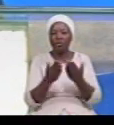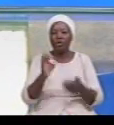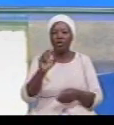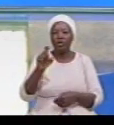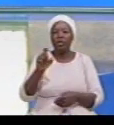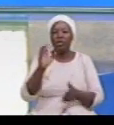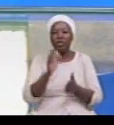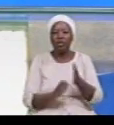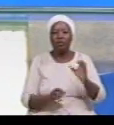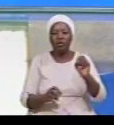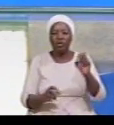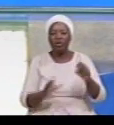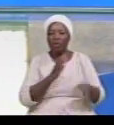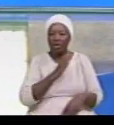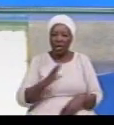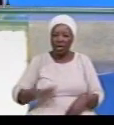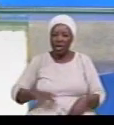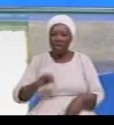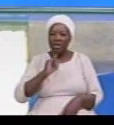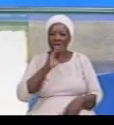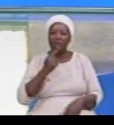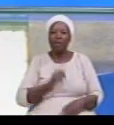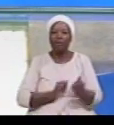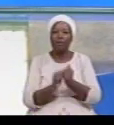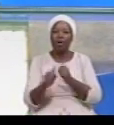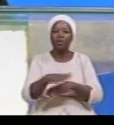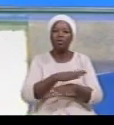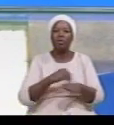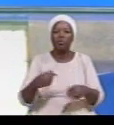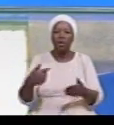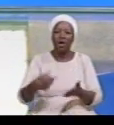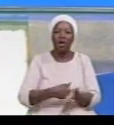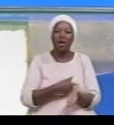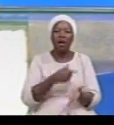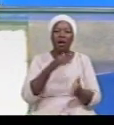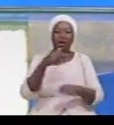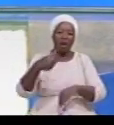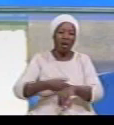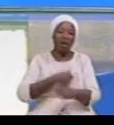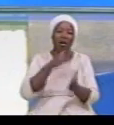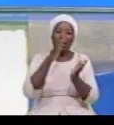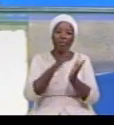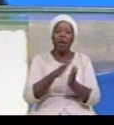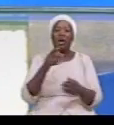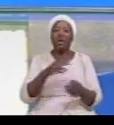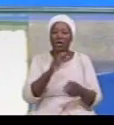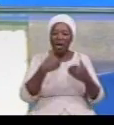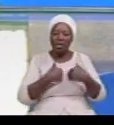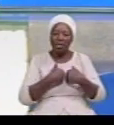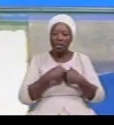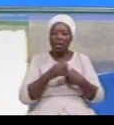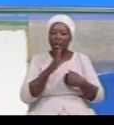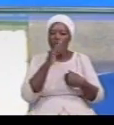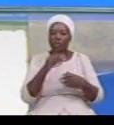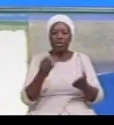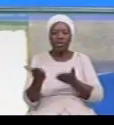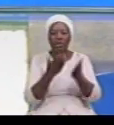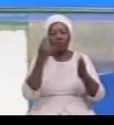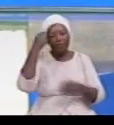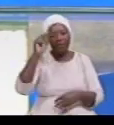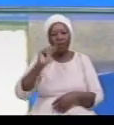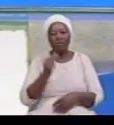the Passover lamb. He has been sacrificed for us. And now he